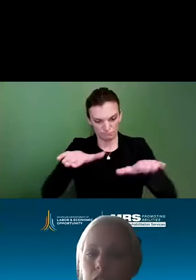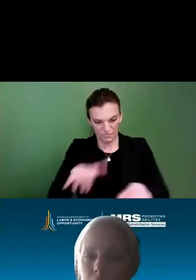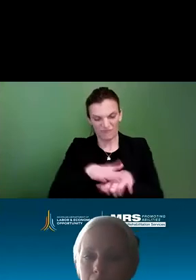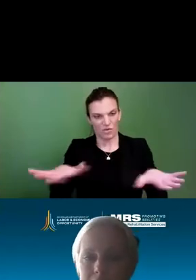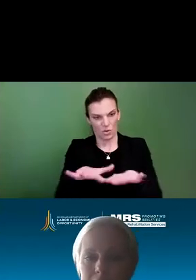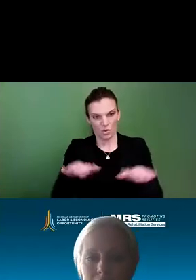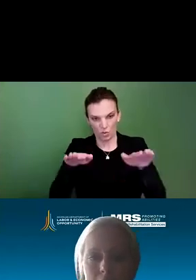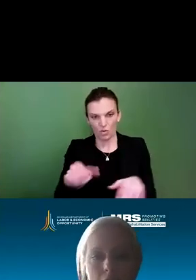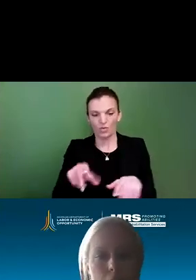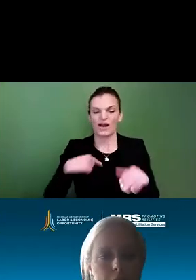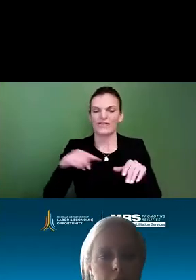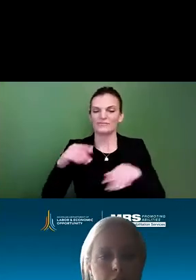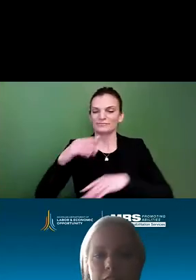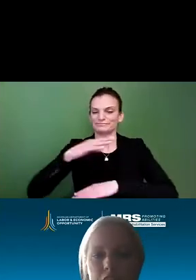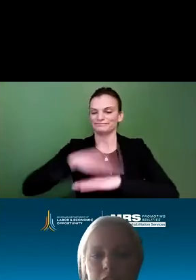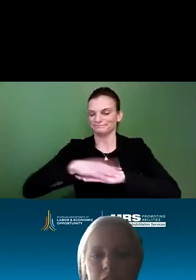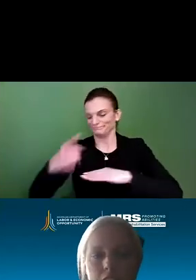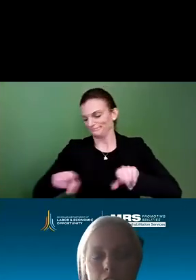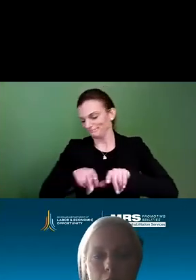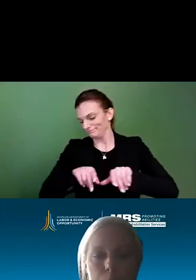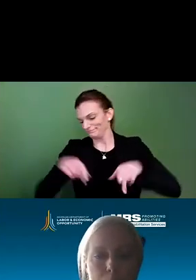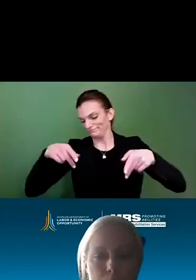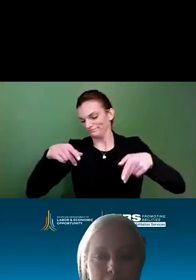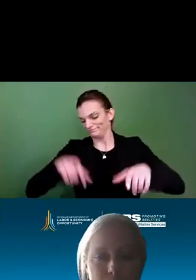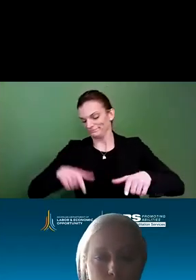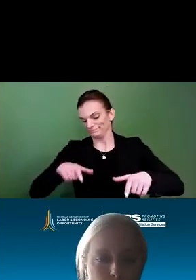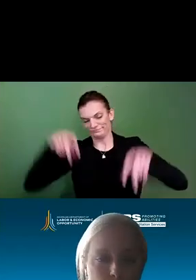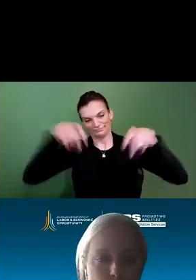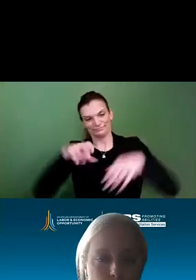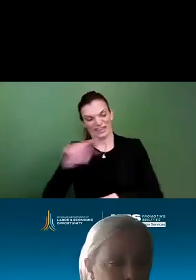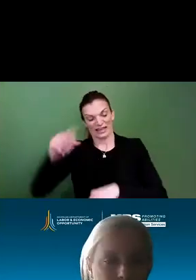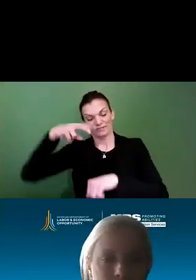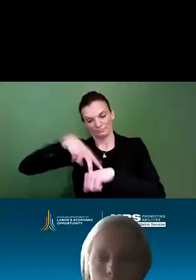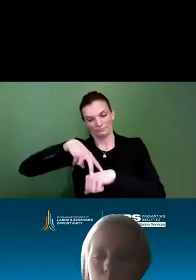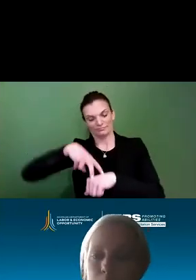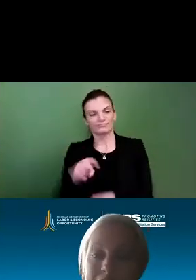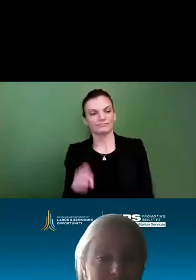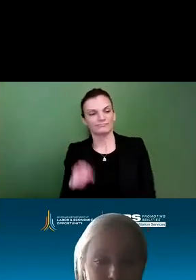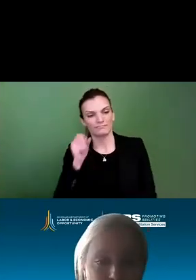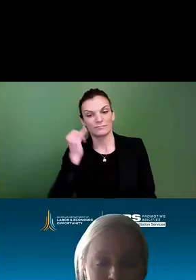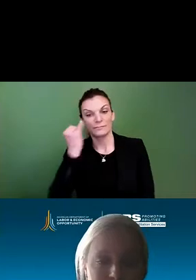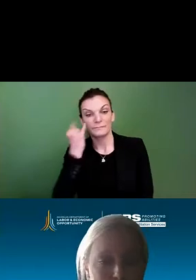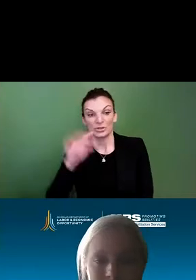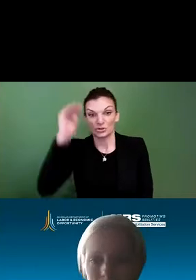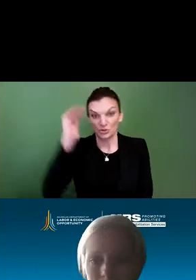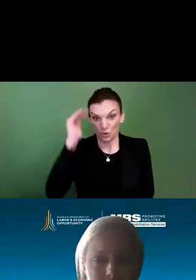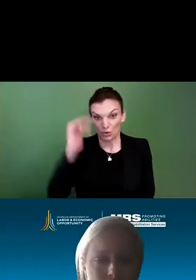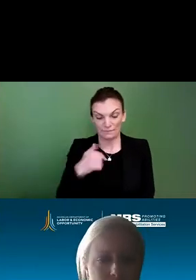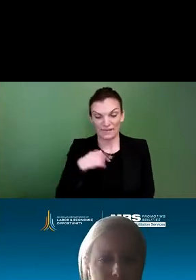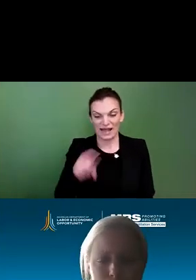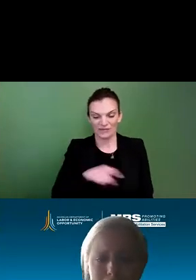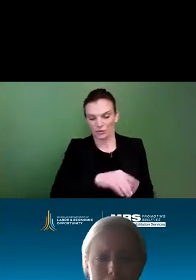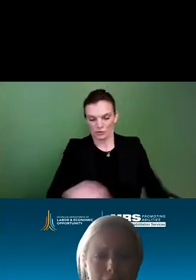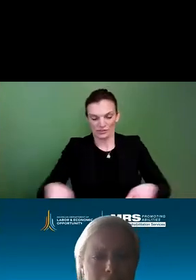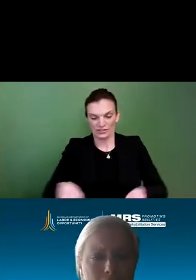a footrest. If you feel that your feet are not properly supported, or if you're a more petite person like myself that always